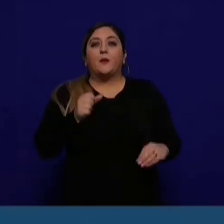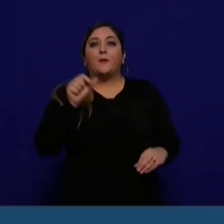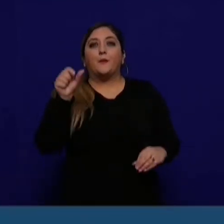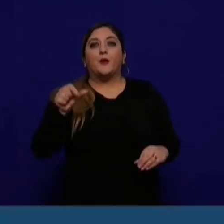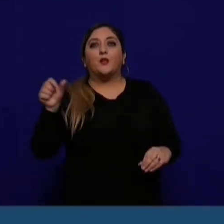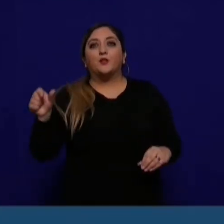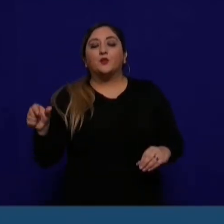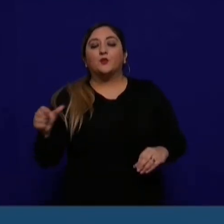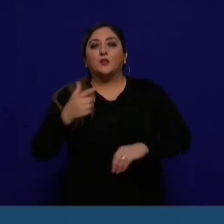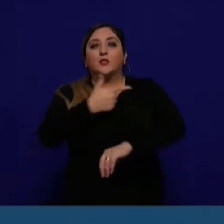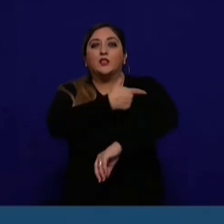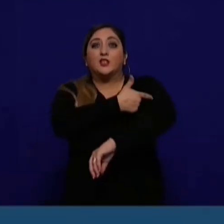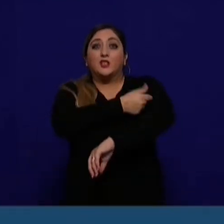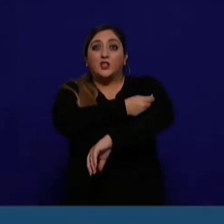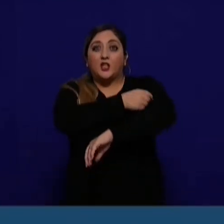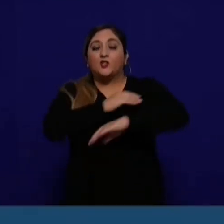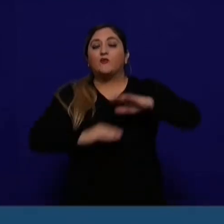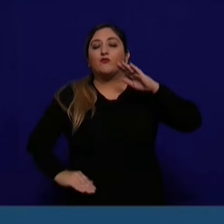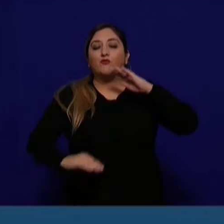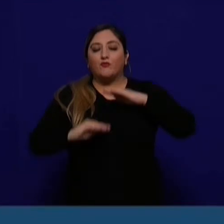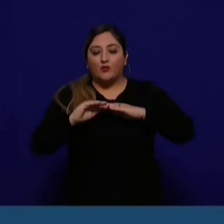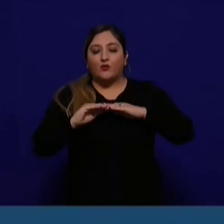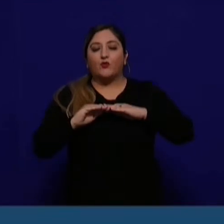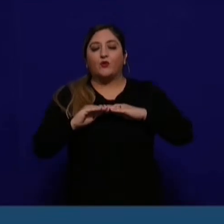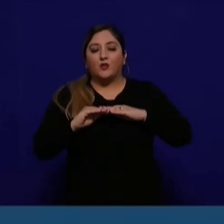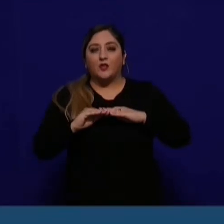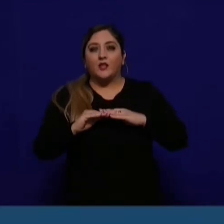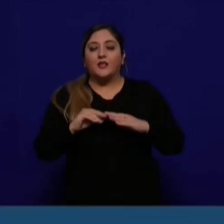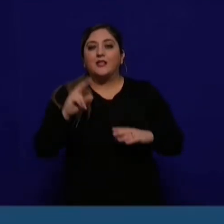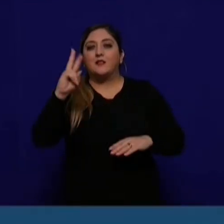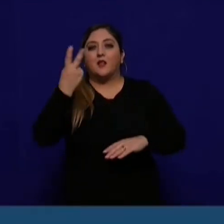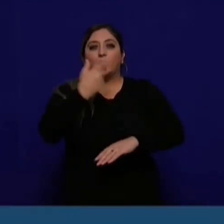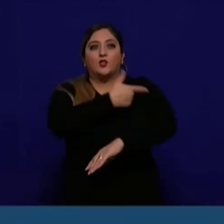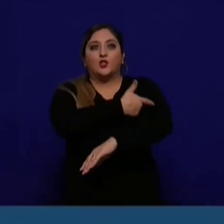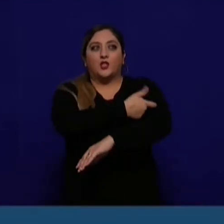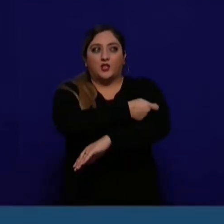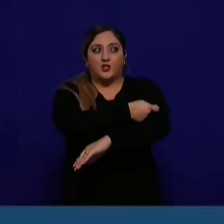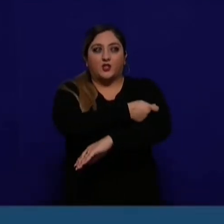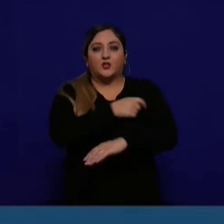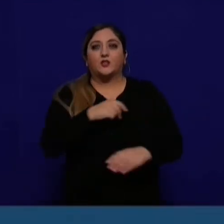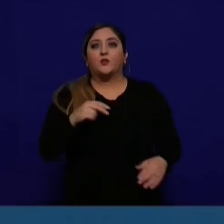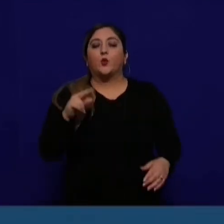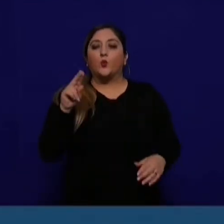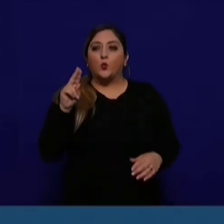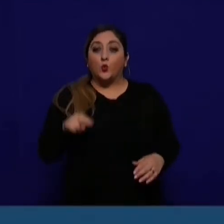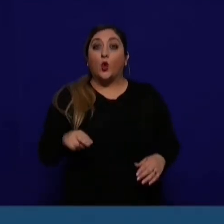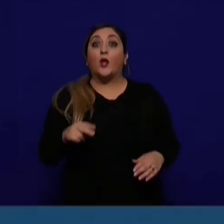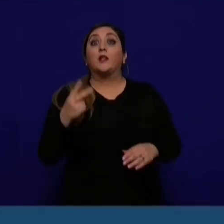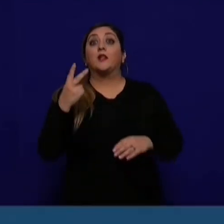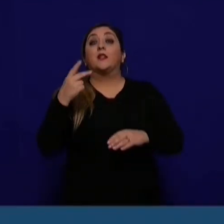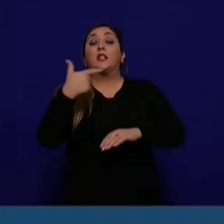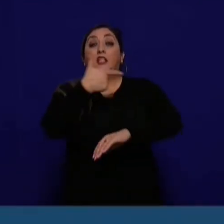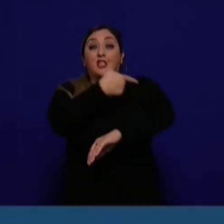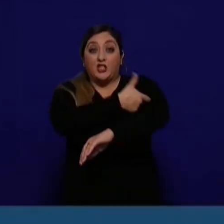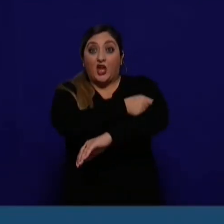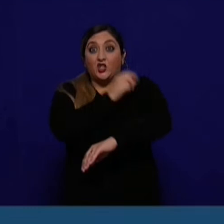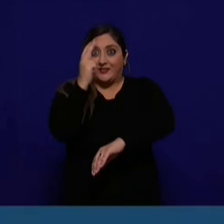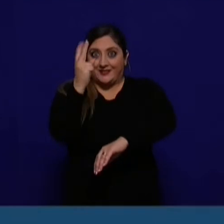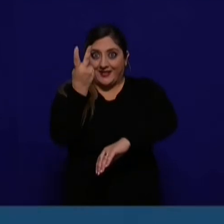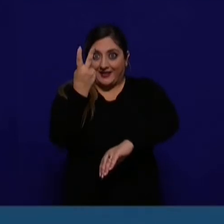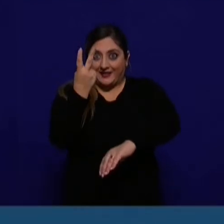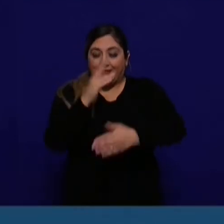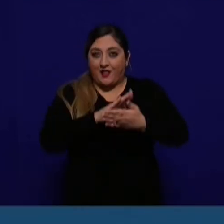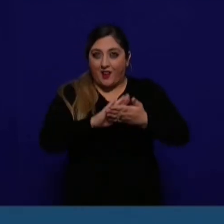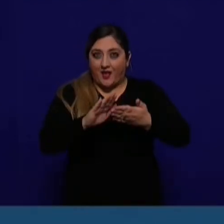jkunu vaċċinati għandhom il-full vaccination ta' 2 doses u anka għaddew ġimagħtejn minn dik il-vaccination biex